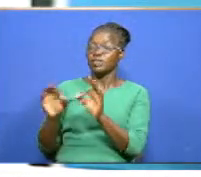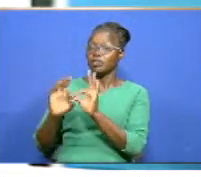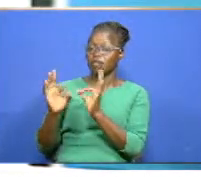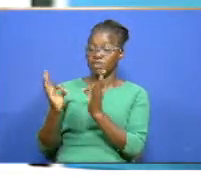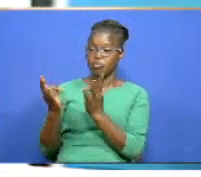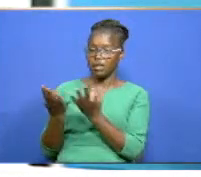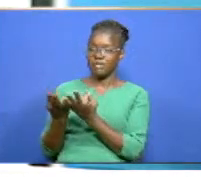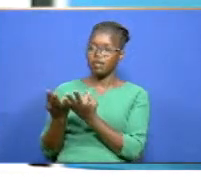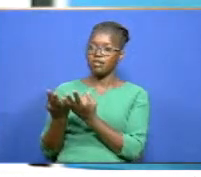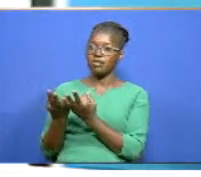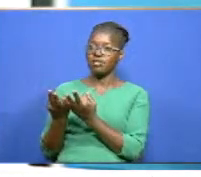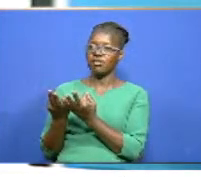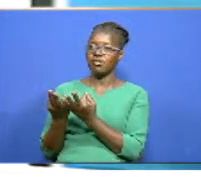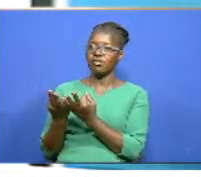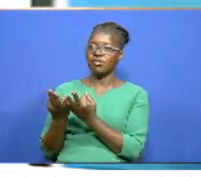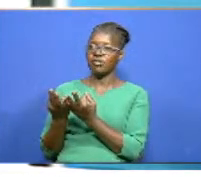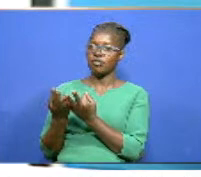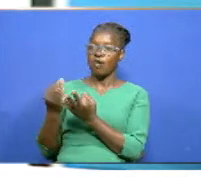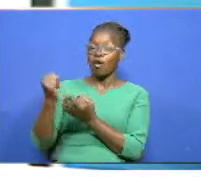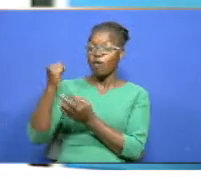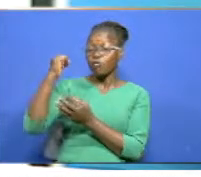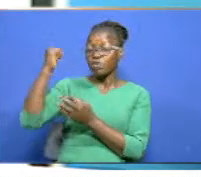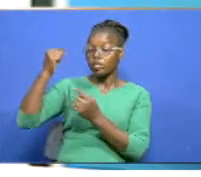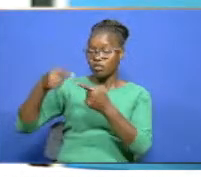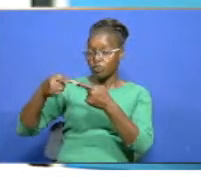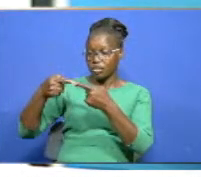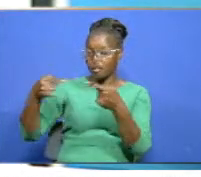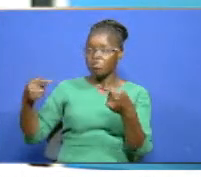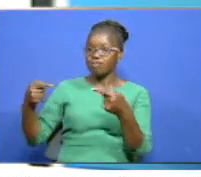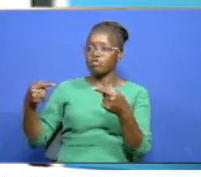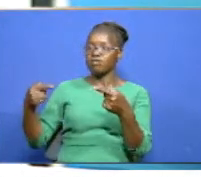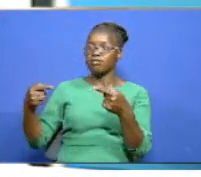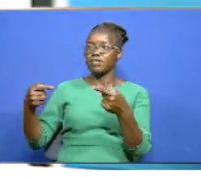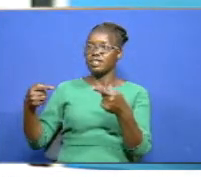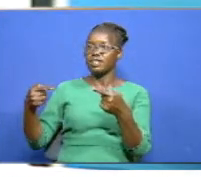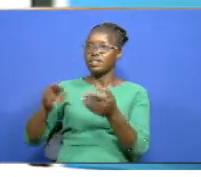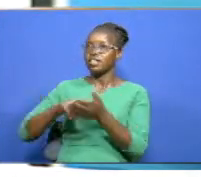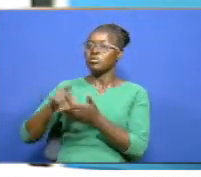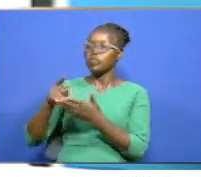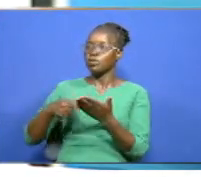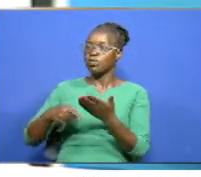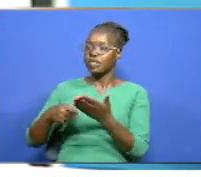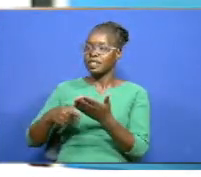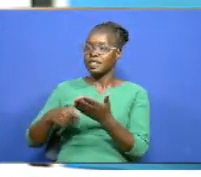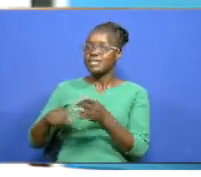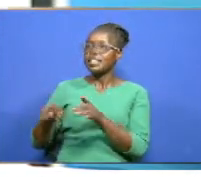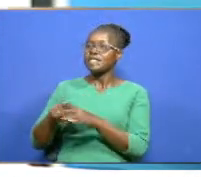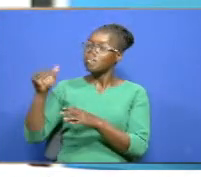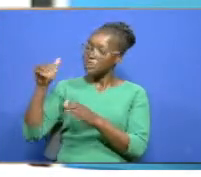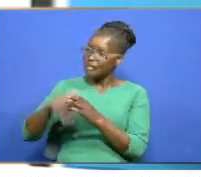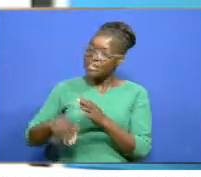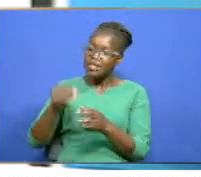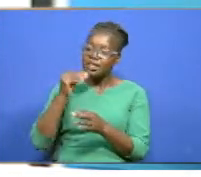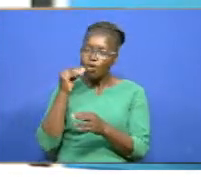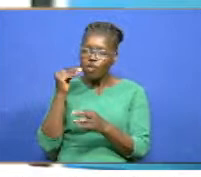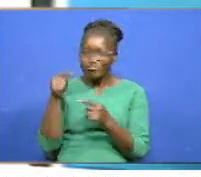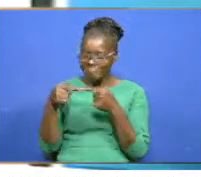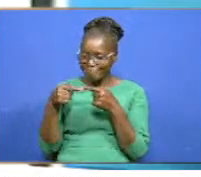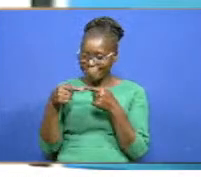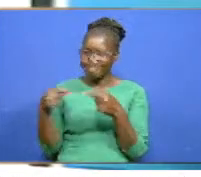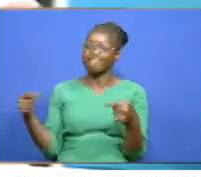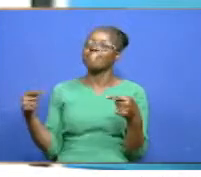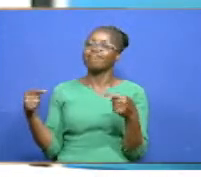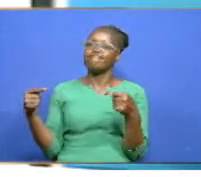families becoming political rivals, it means that even within the home as well, they're rivals.